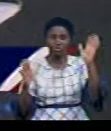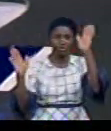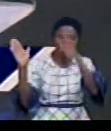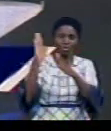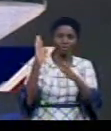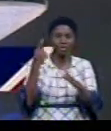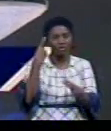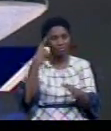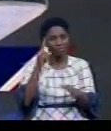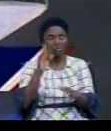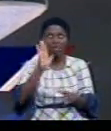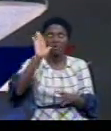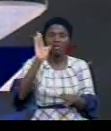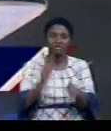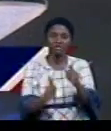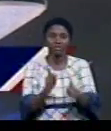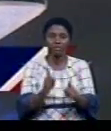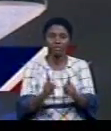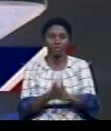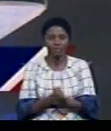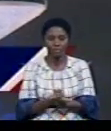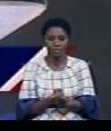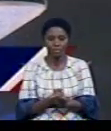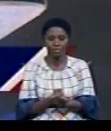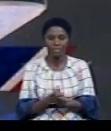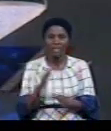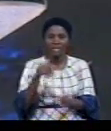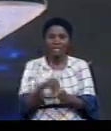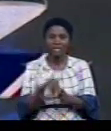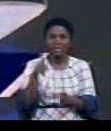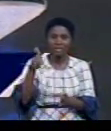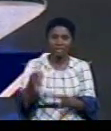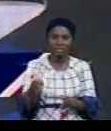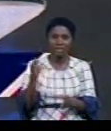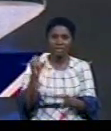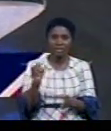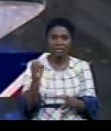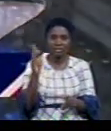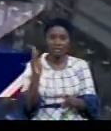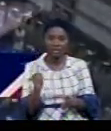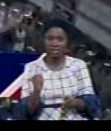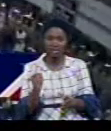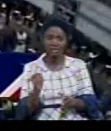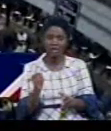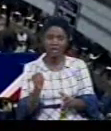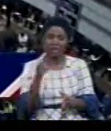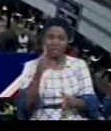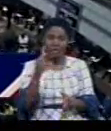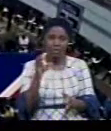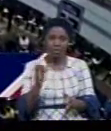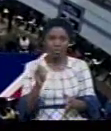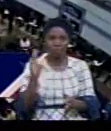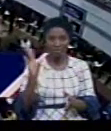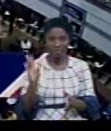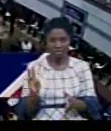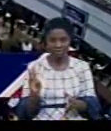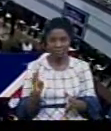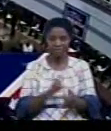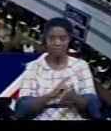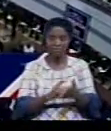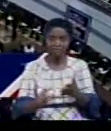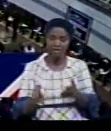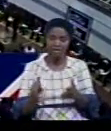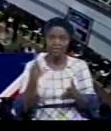looking at Psalm 107. And we're reading from verse 29. In